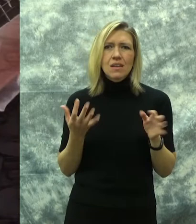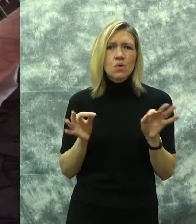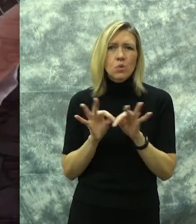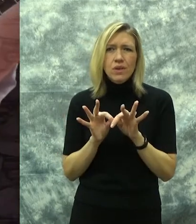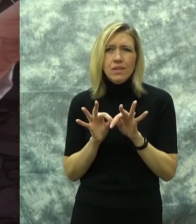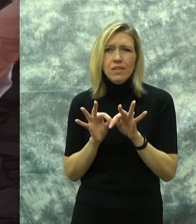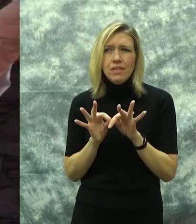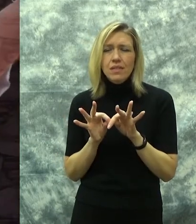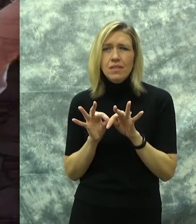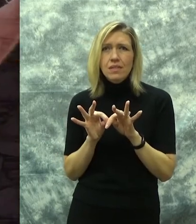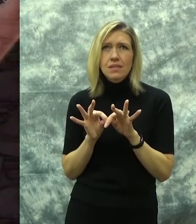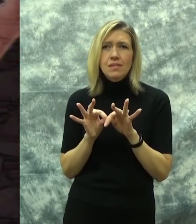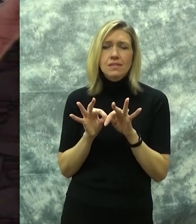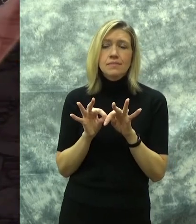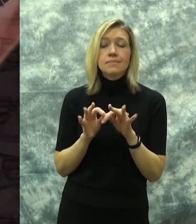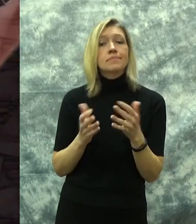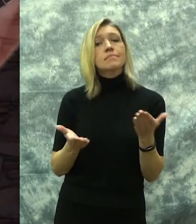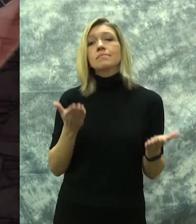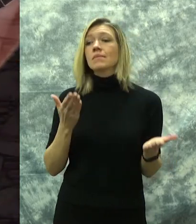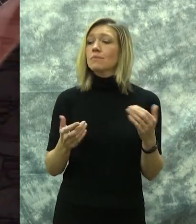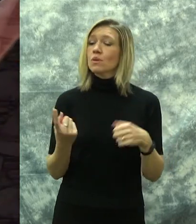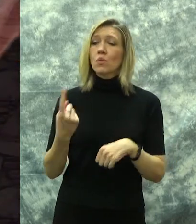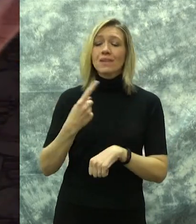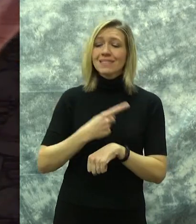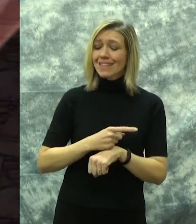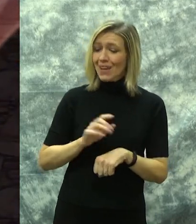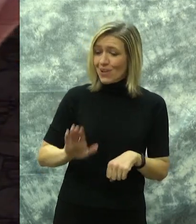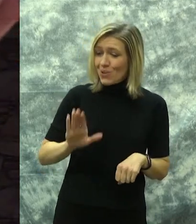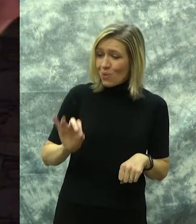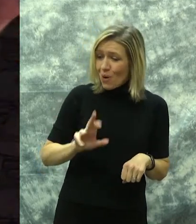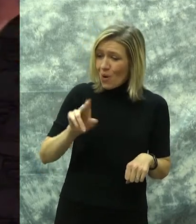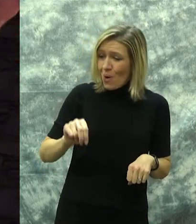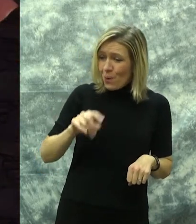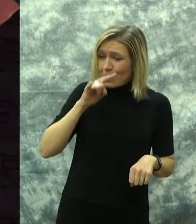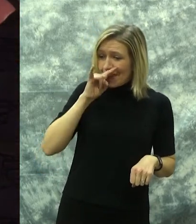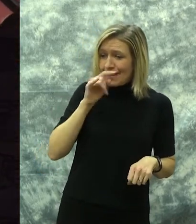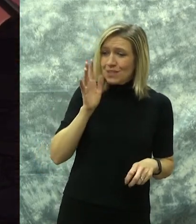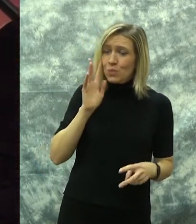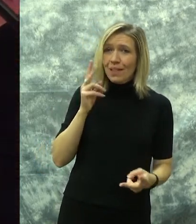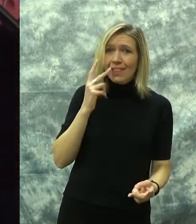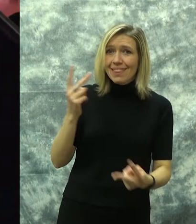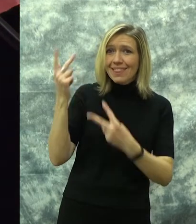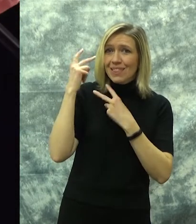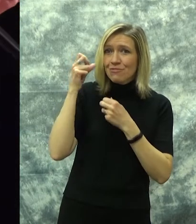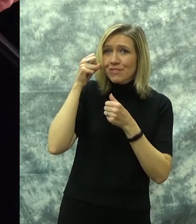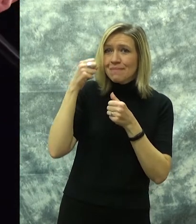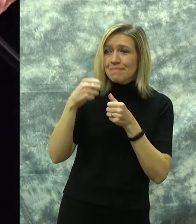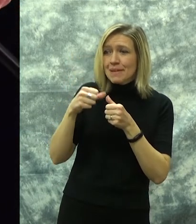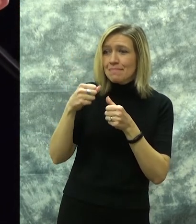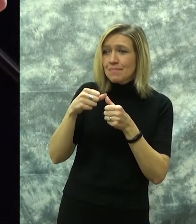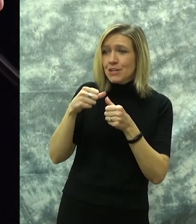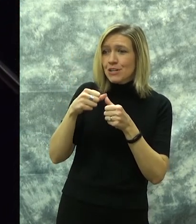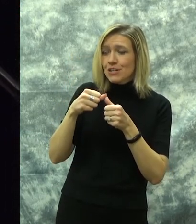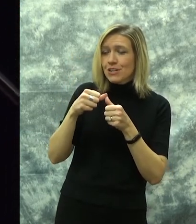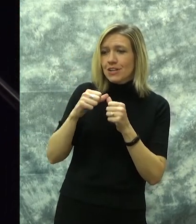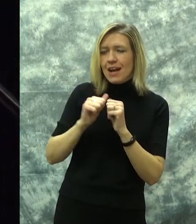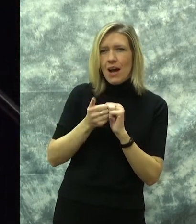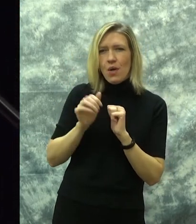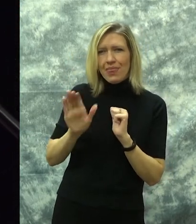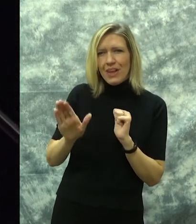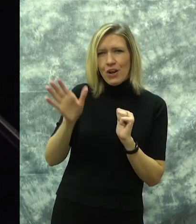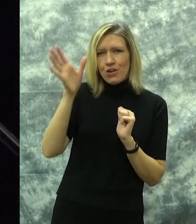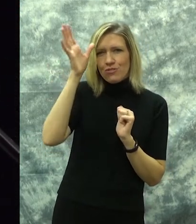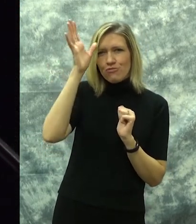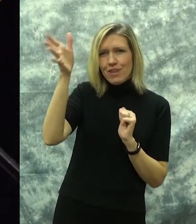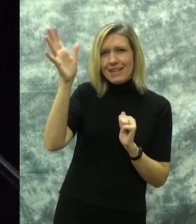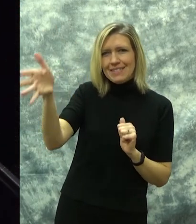And there may come a day your own kids will remember how their granddad used to